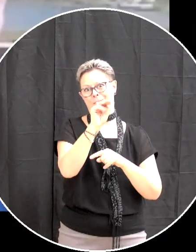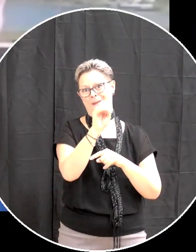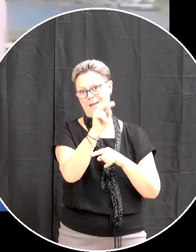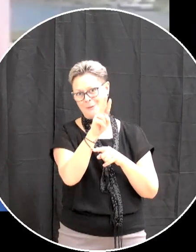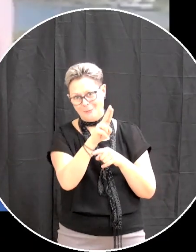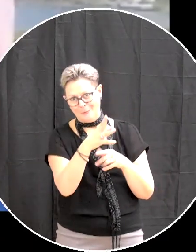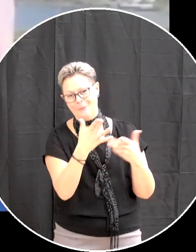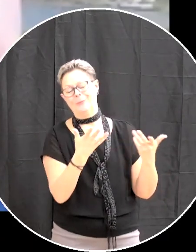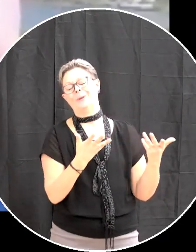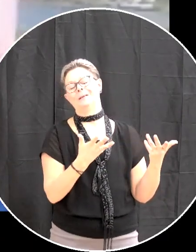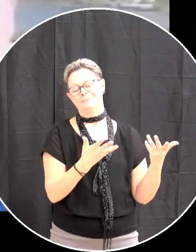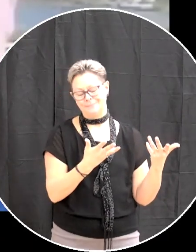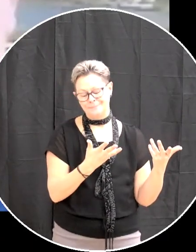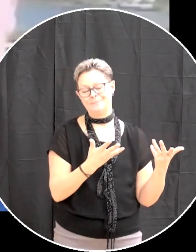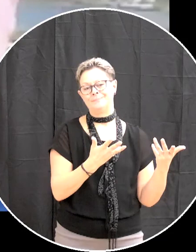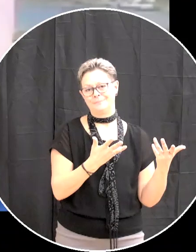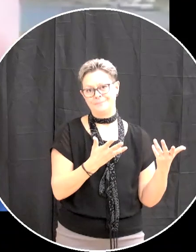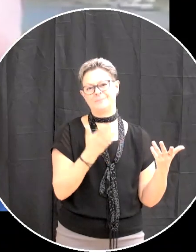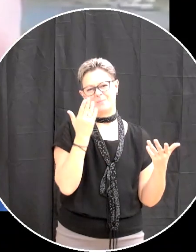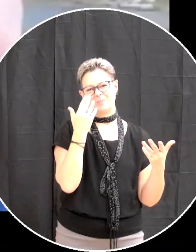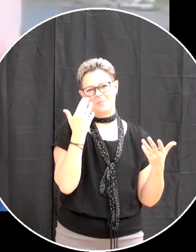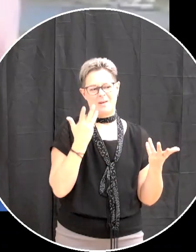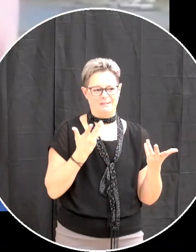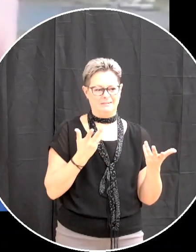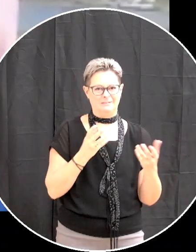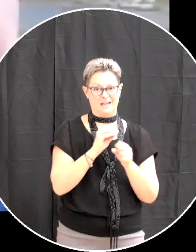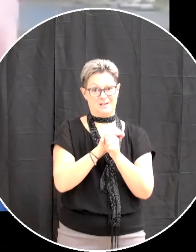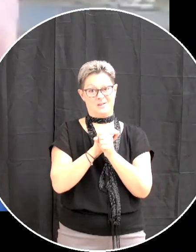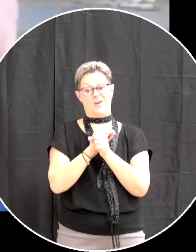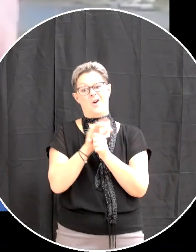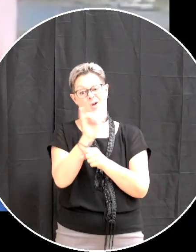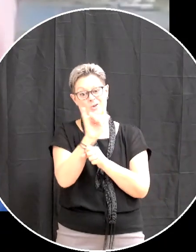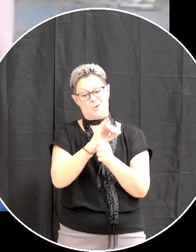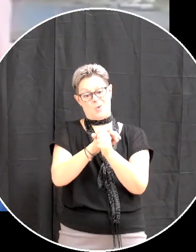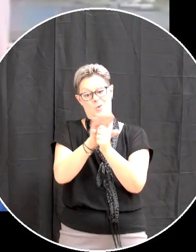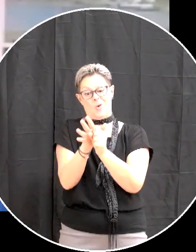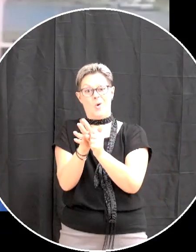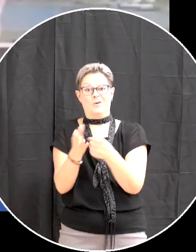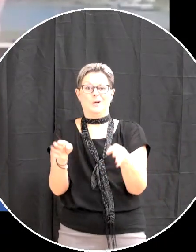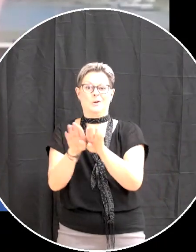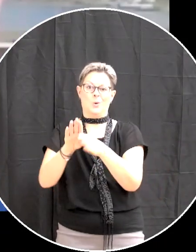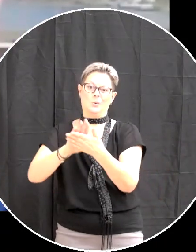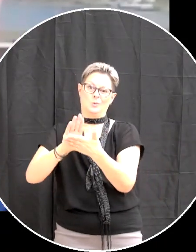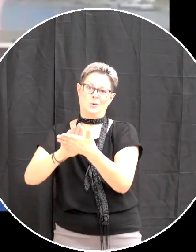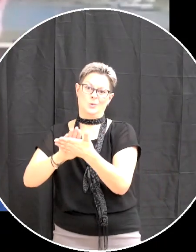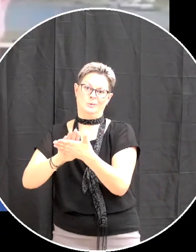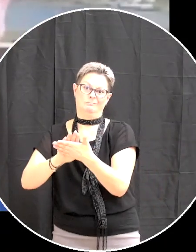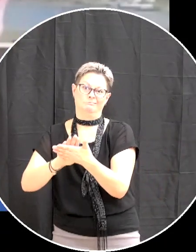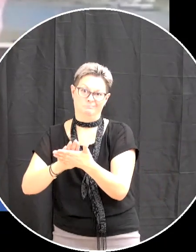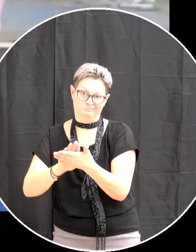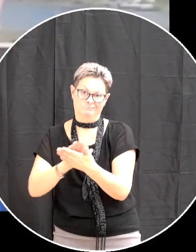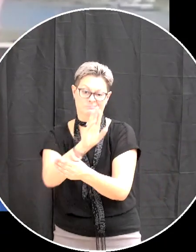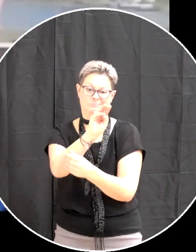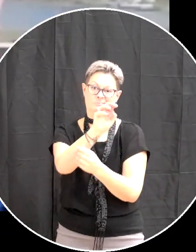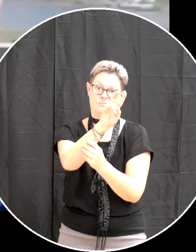reason was COVID-19, which closed schools from March until June.